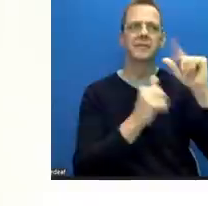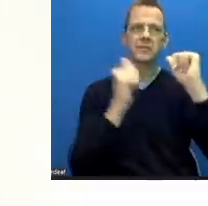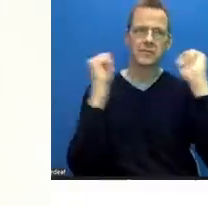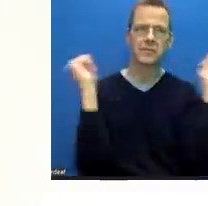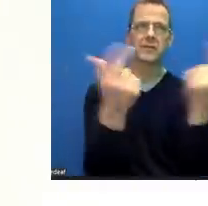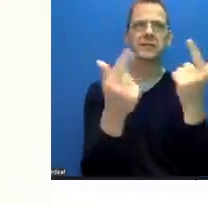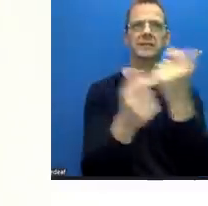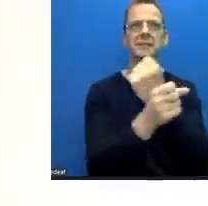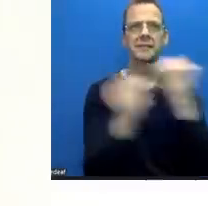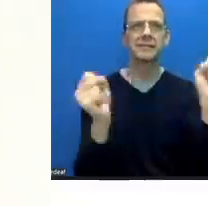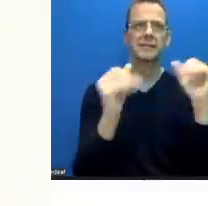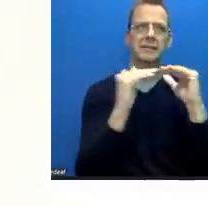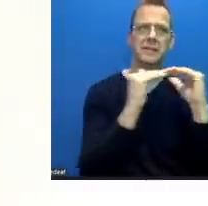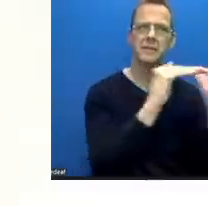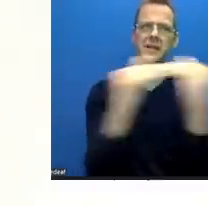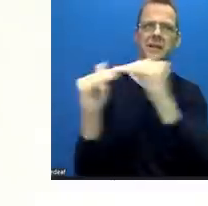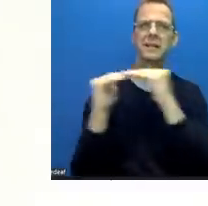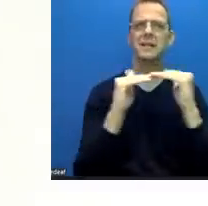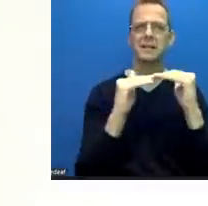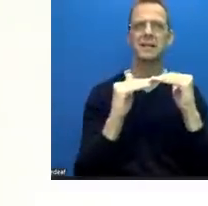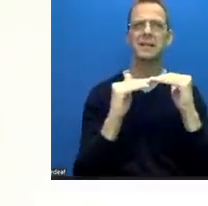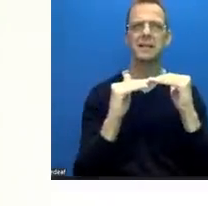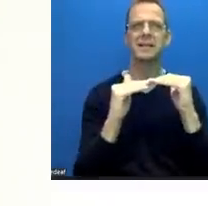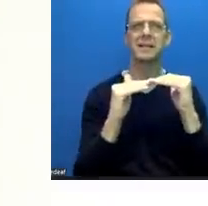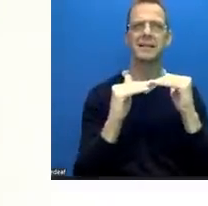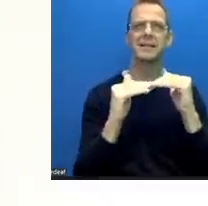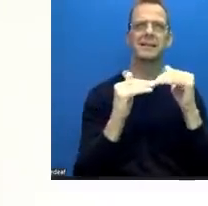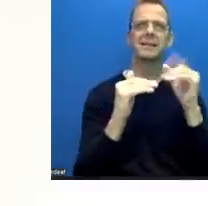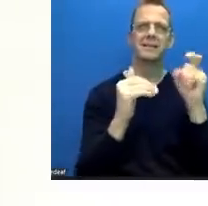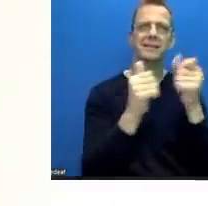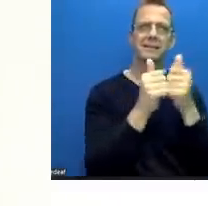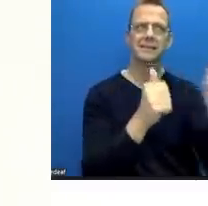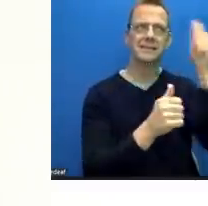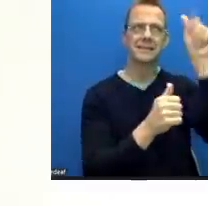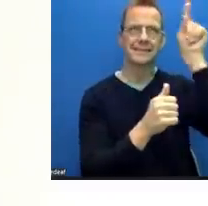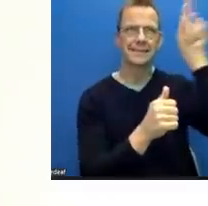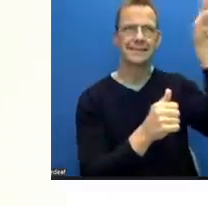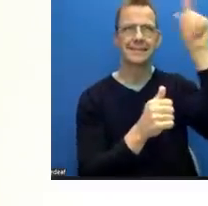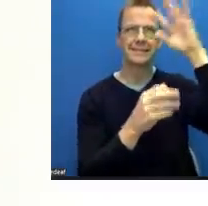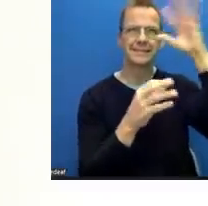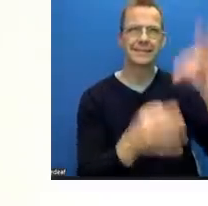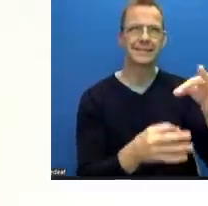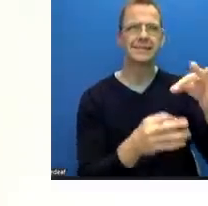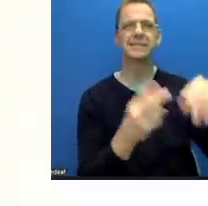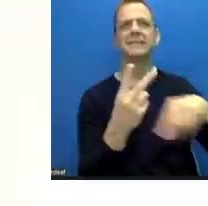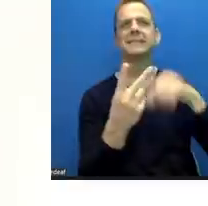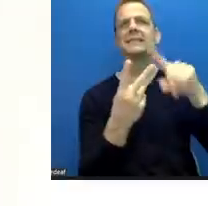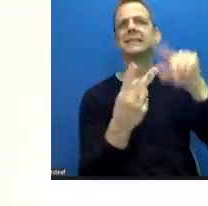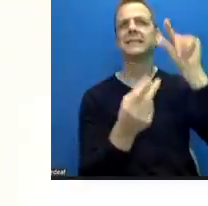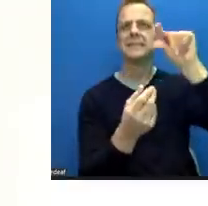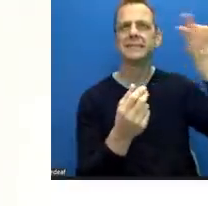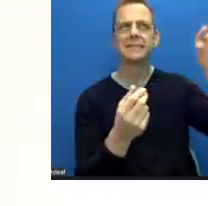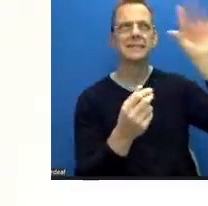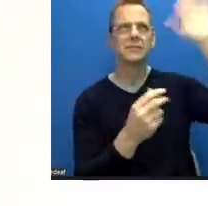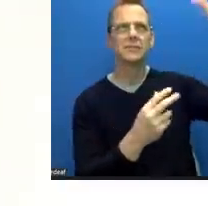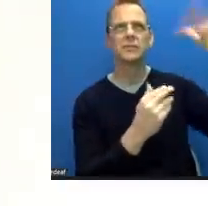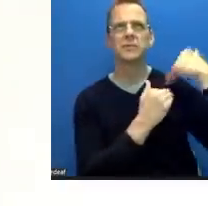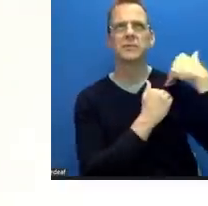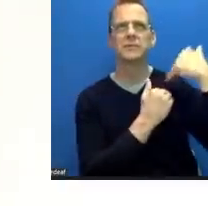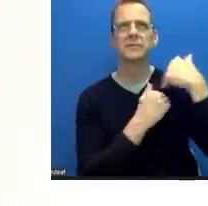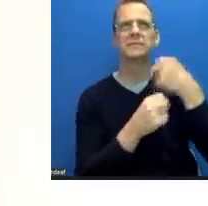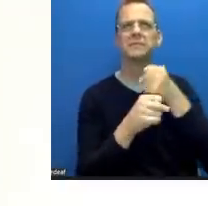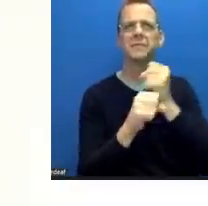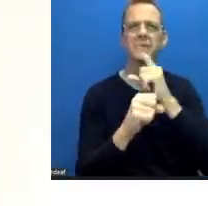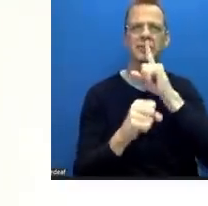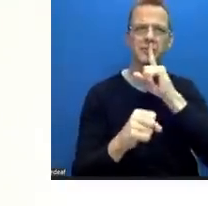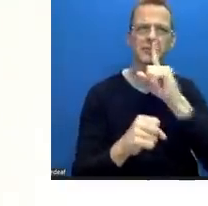be making sure that community transmission is low enough that children can attend school safely without